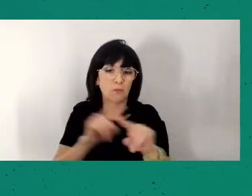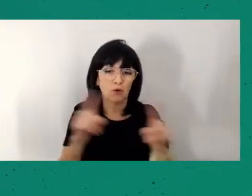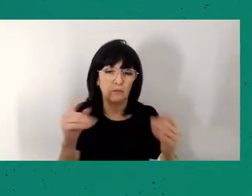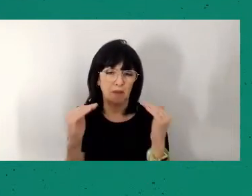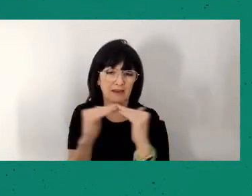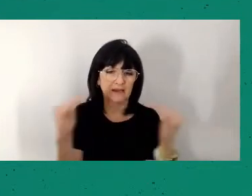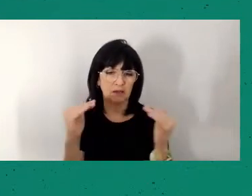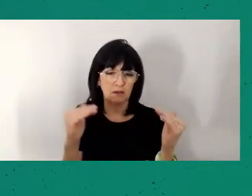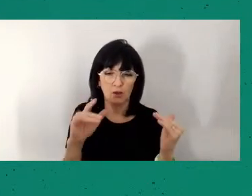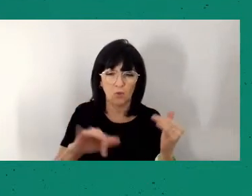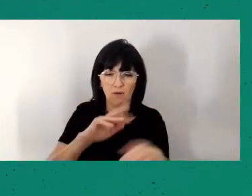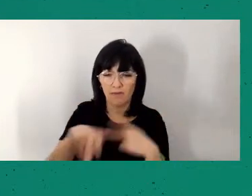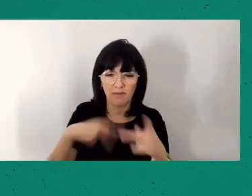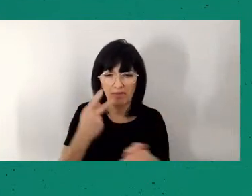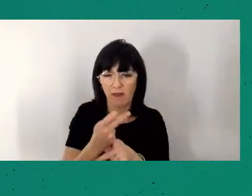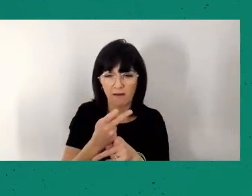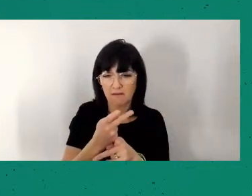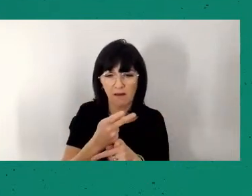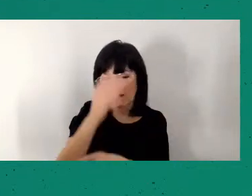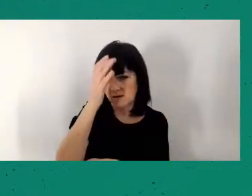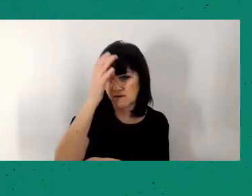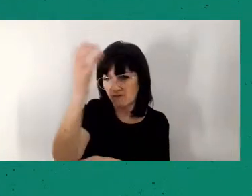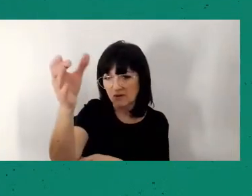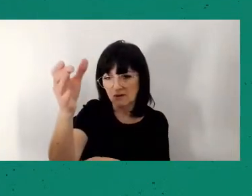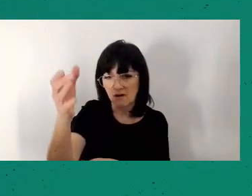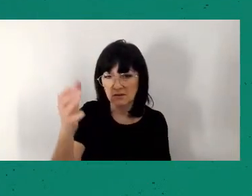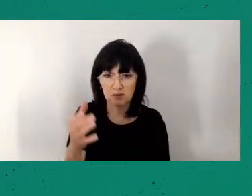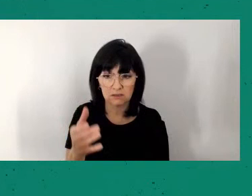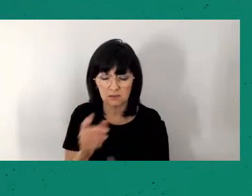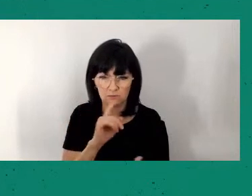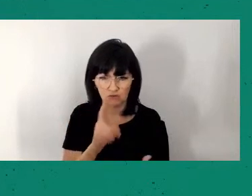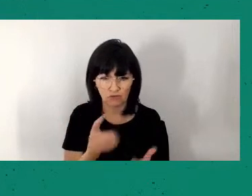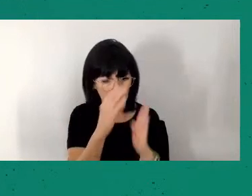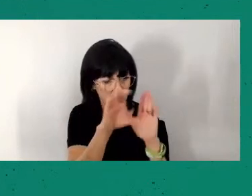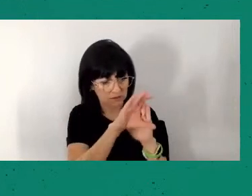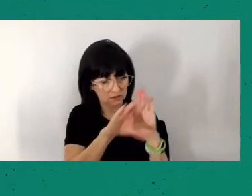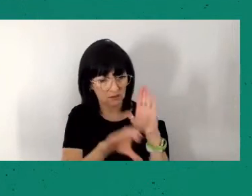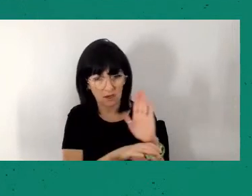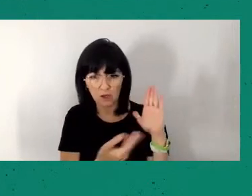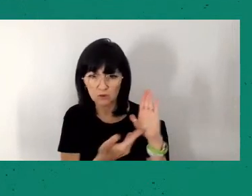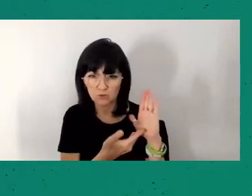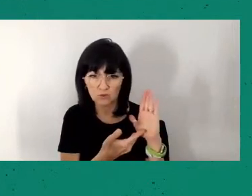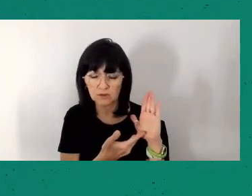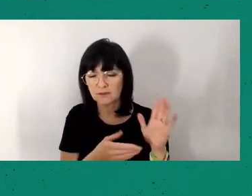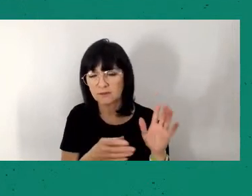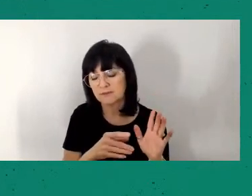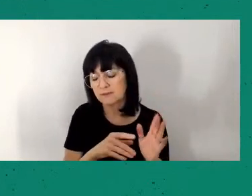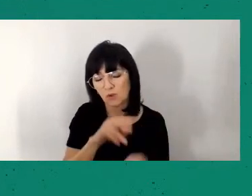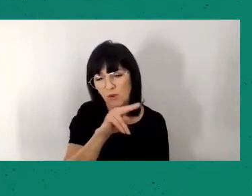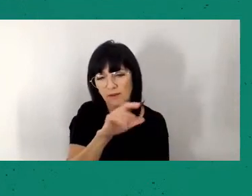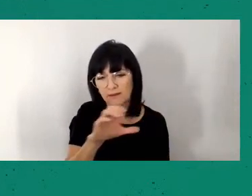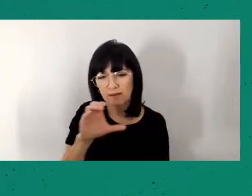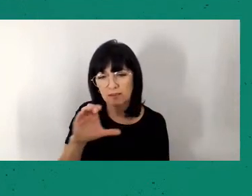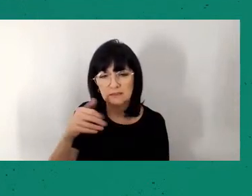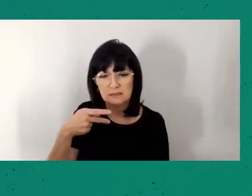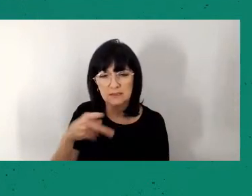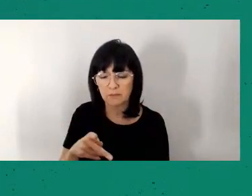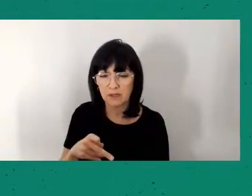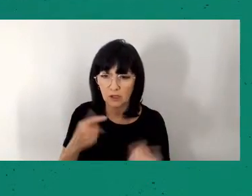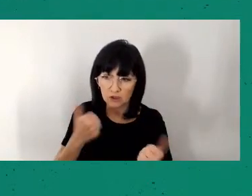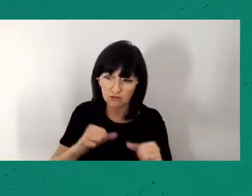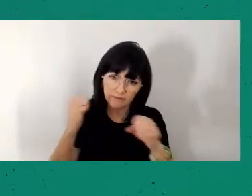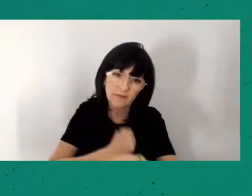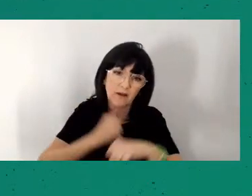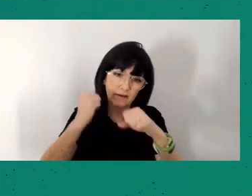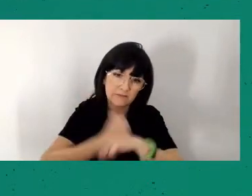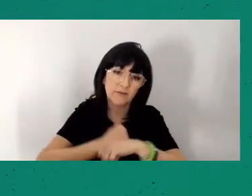and was legal, constitution. And the NAACP came to the conclusion that it was not, and that's